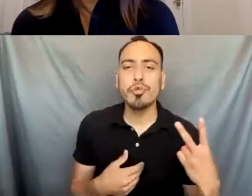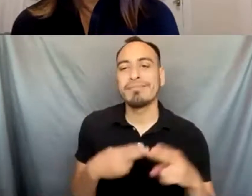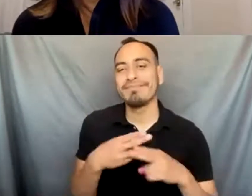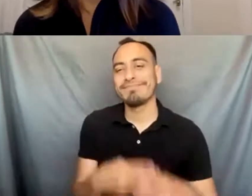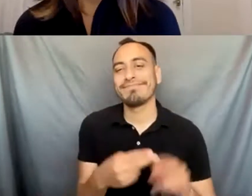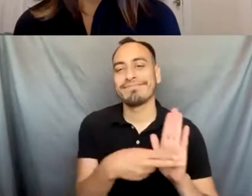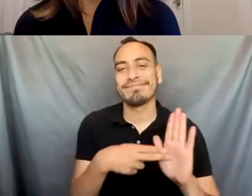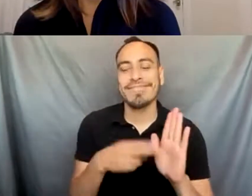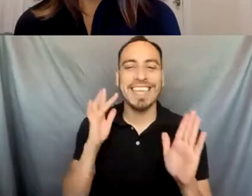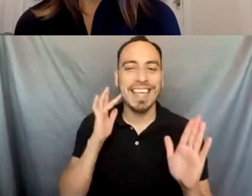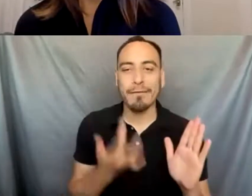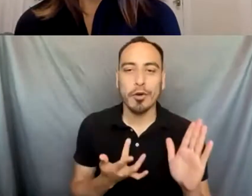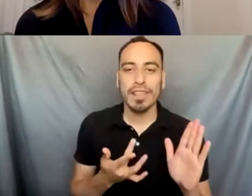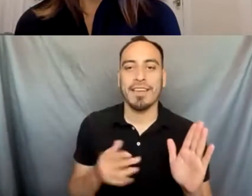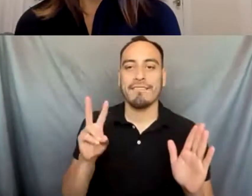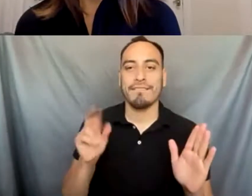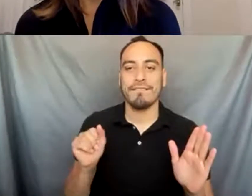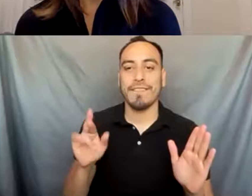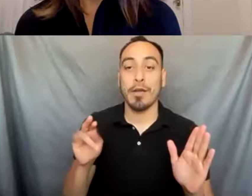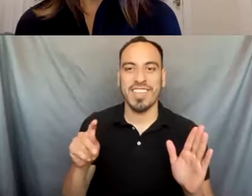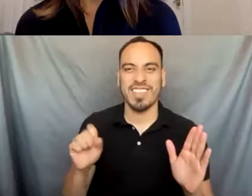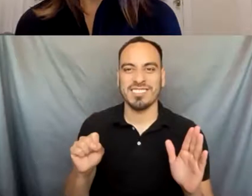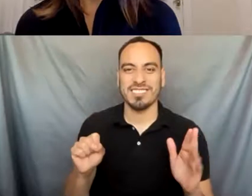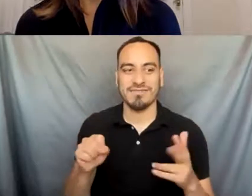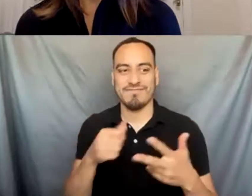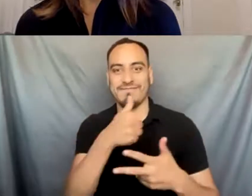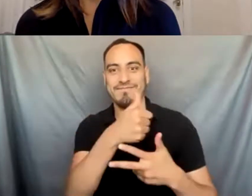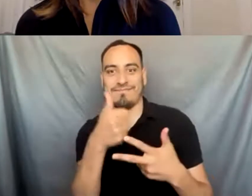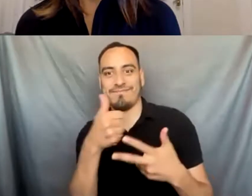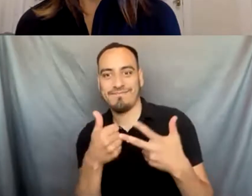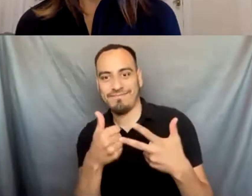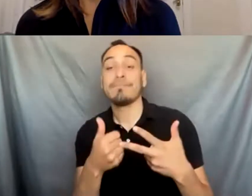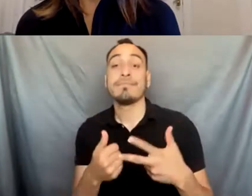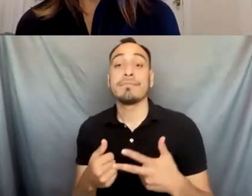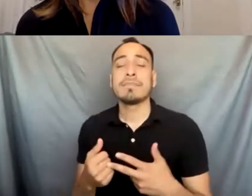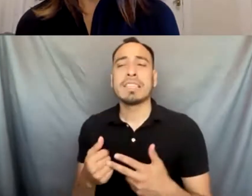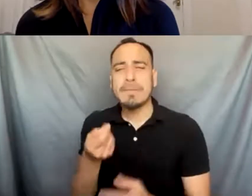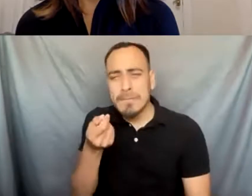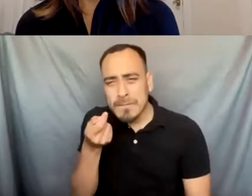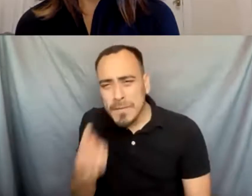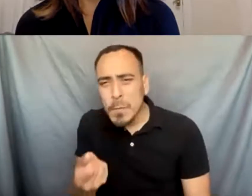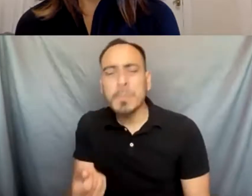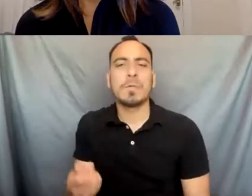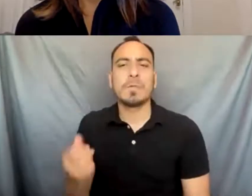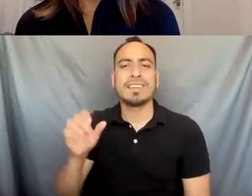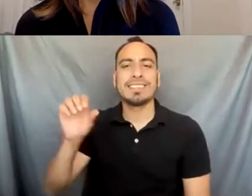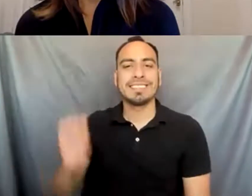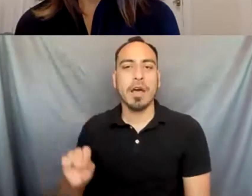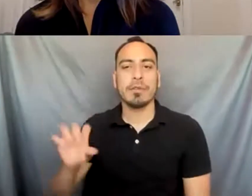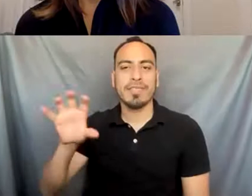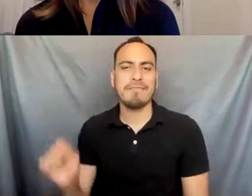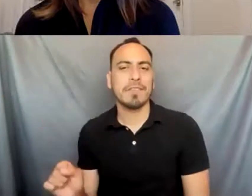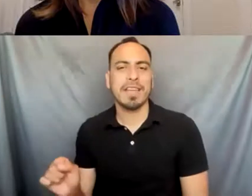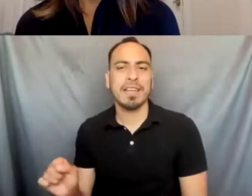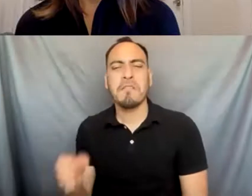right behind. There have been very few of the South African and very few of the